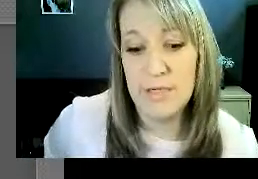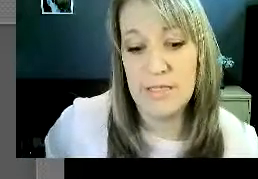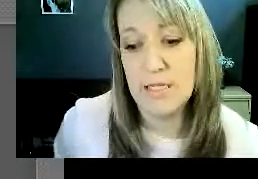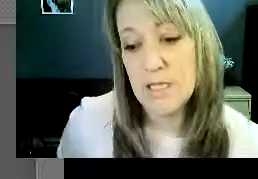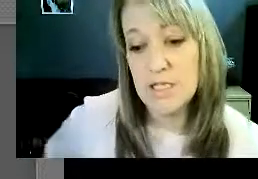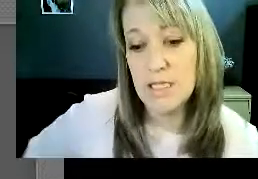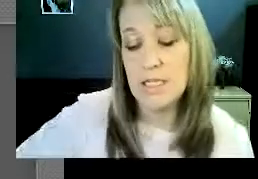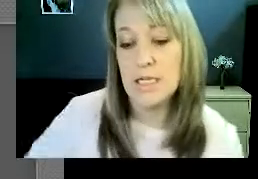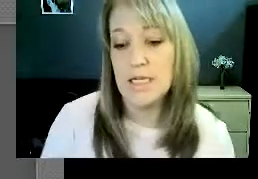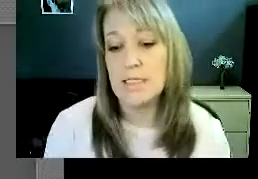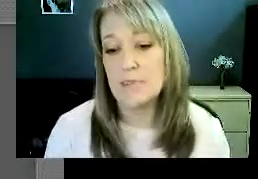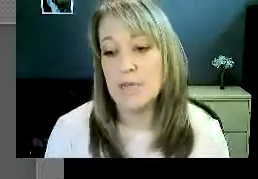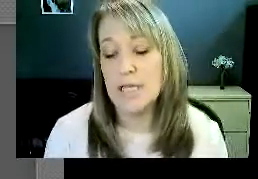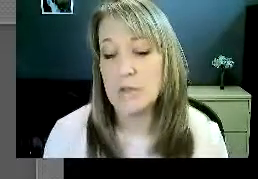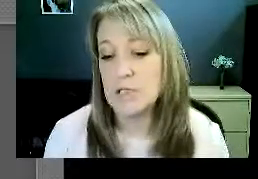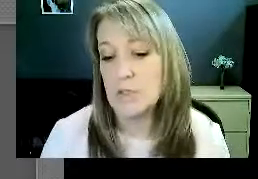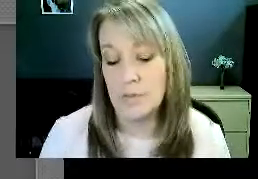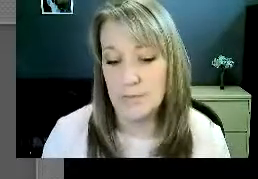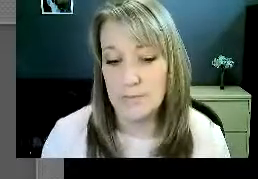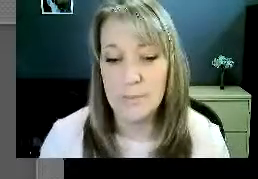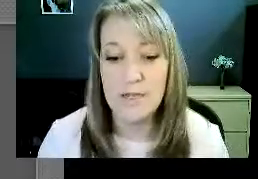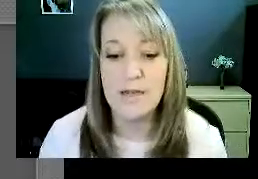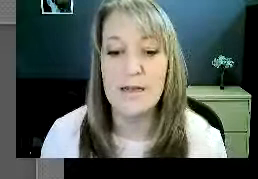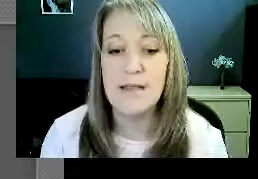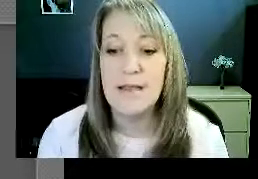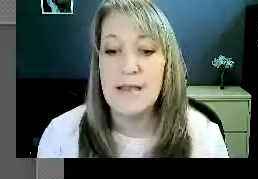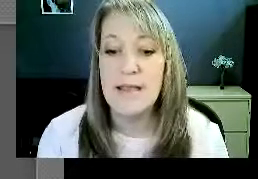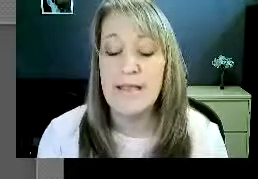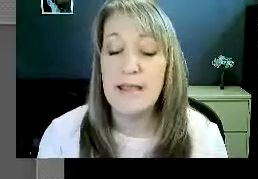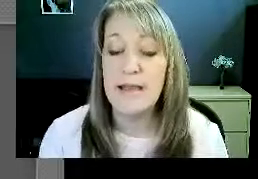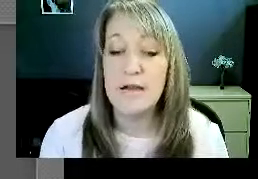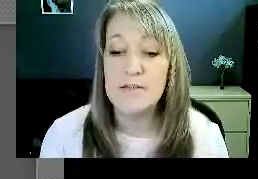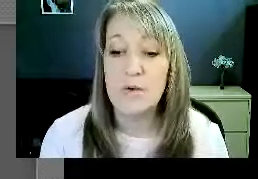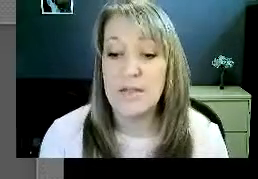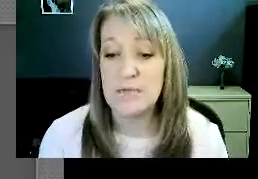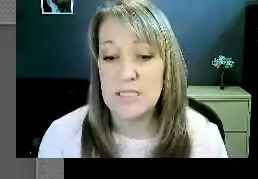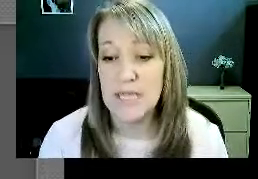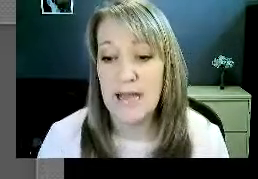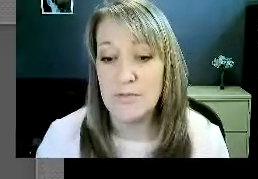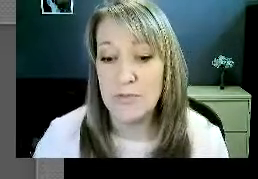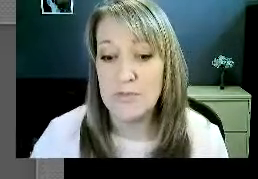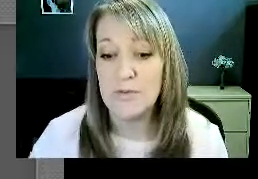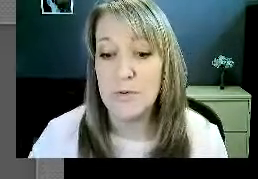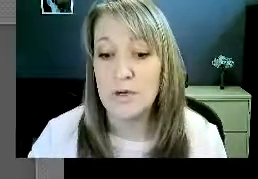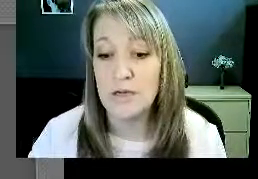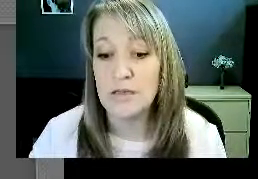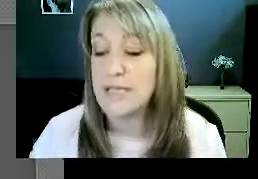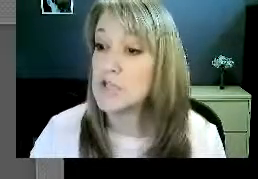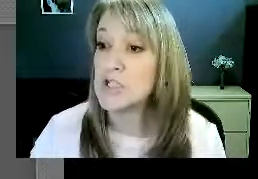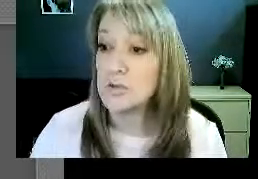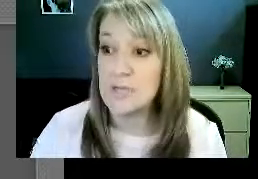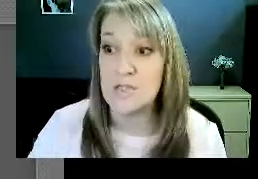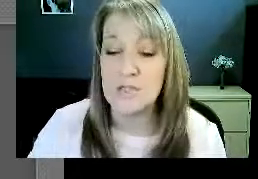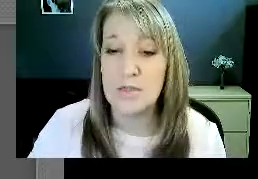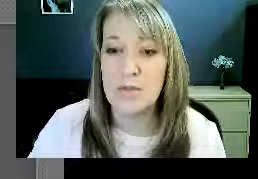that's pronunciation in spoken language or whatnot. And they also, all languages have rules for